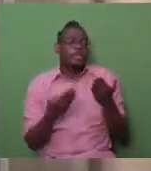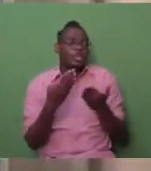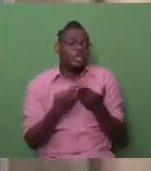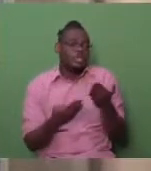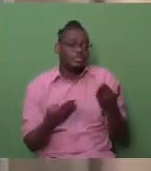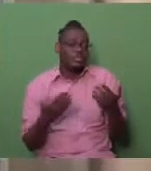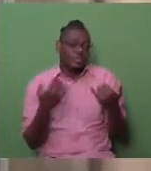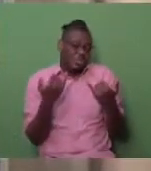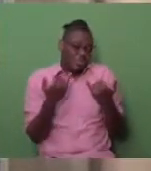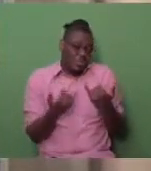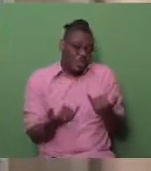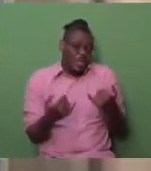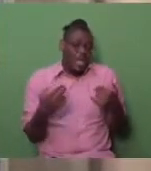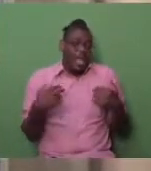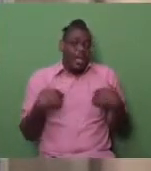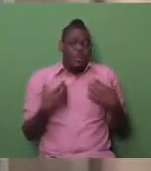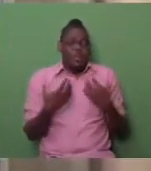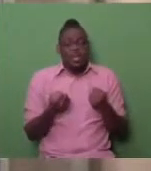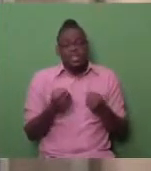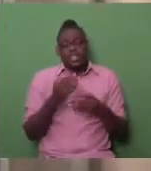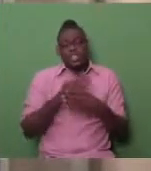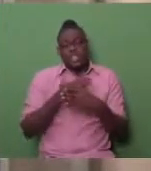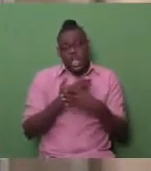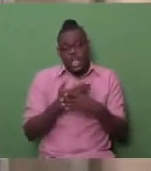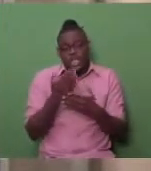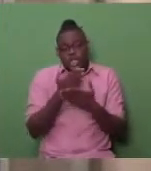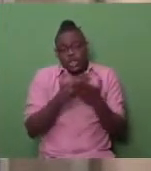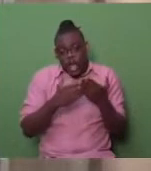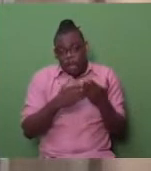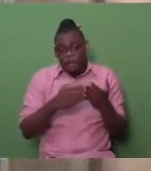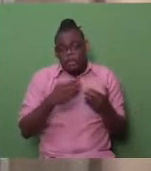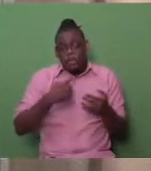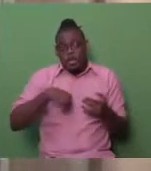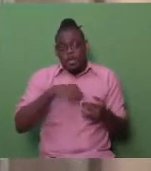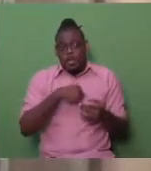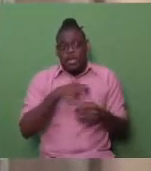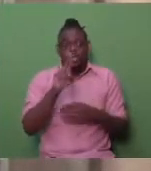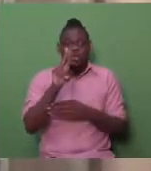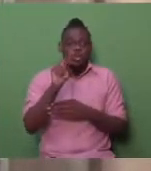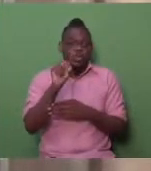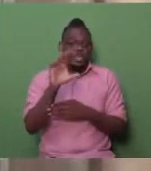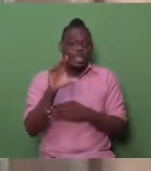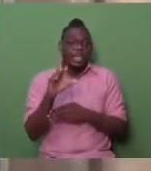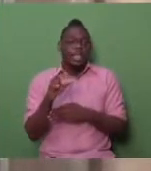like to share some of our plans to rebuild and restore Trinidad and Tobago.